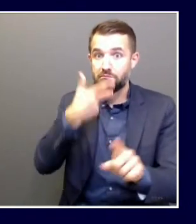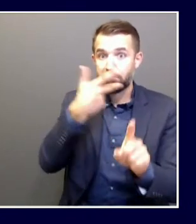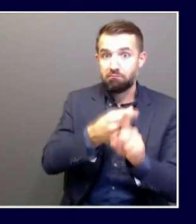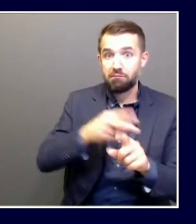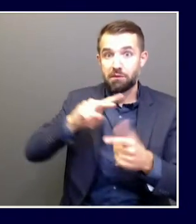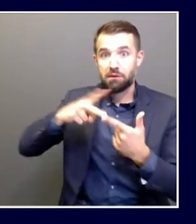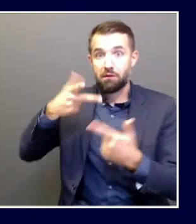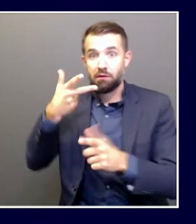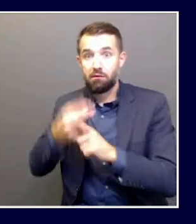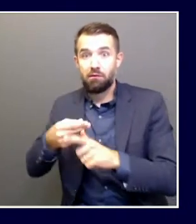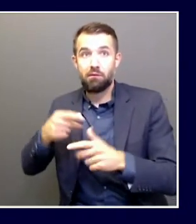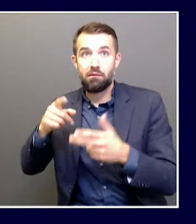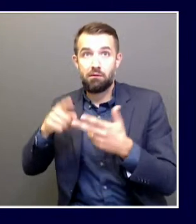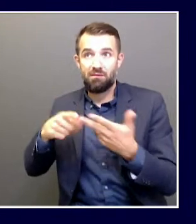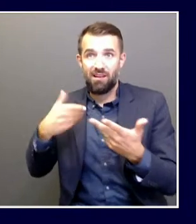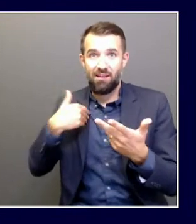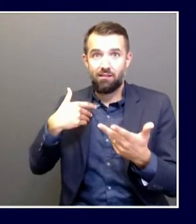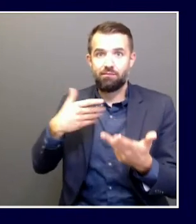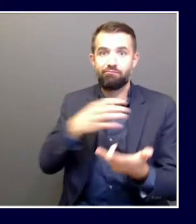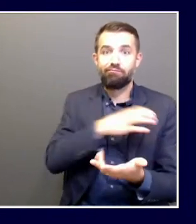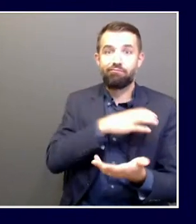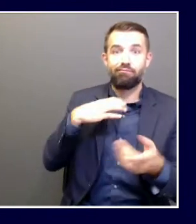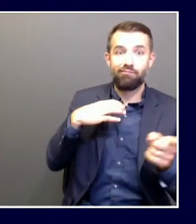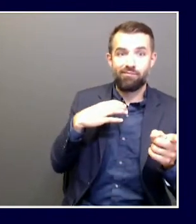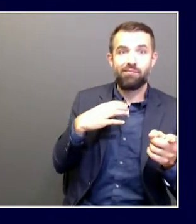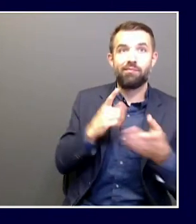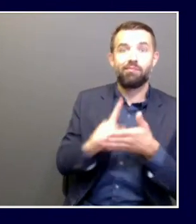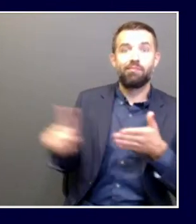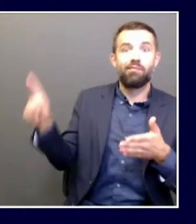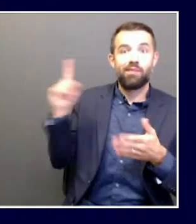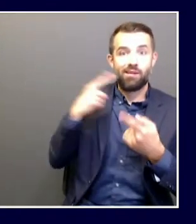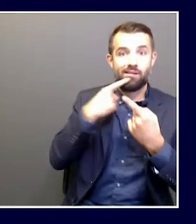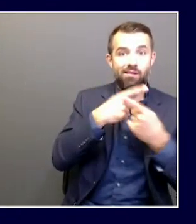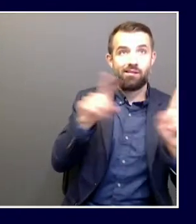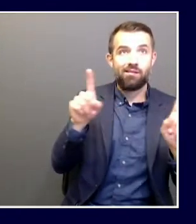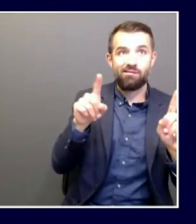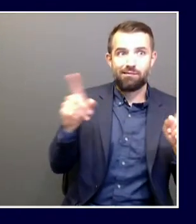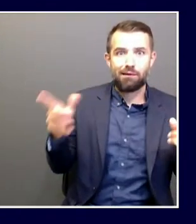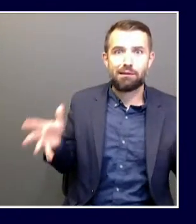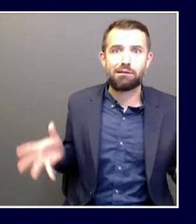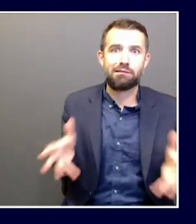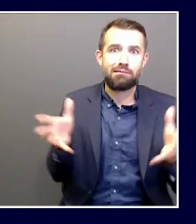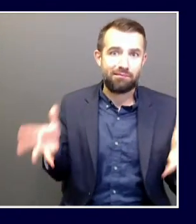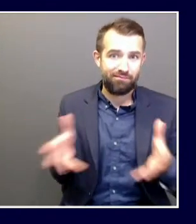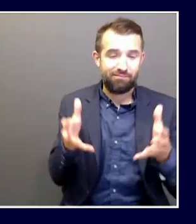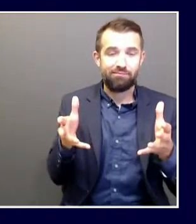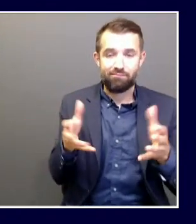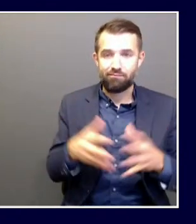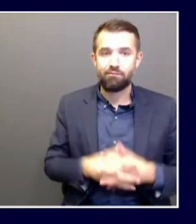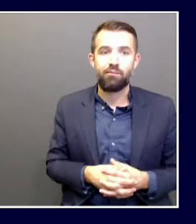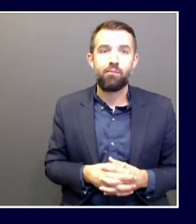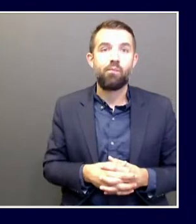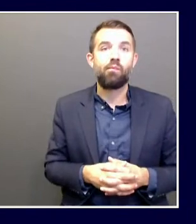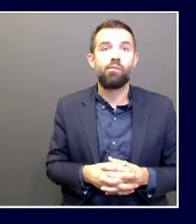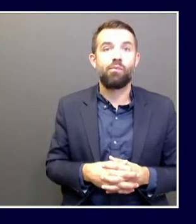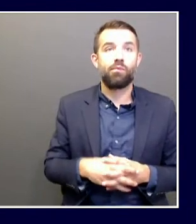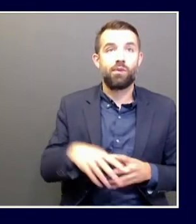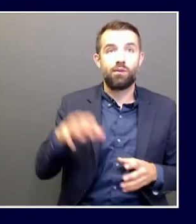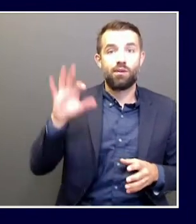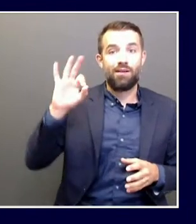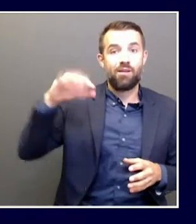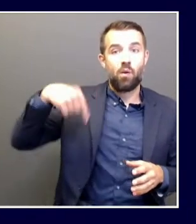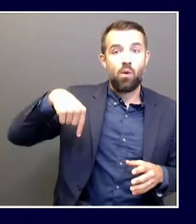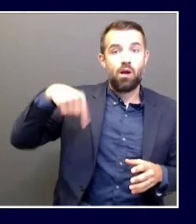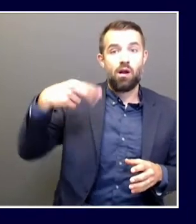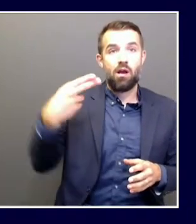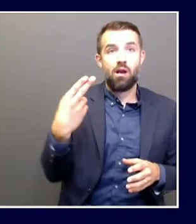to focus on that. The other thing, Patrick, that we've been doing is working with FQHCs more to make sure that they're fully equipped, not just